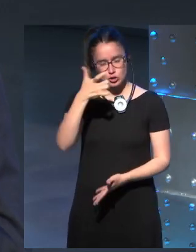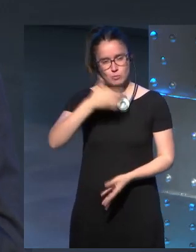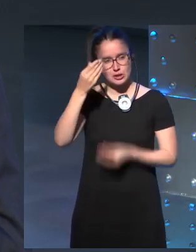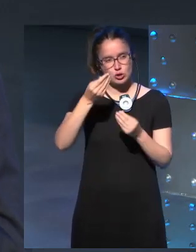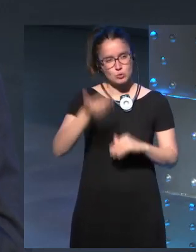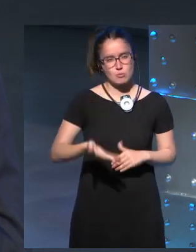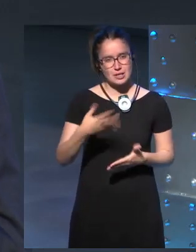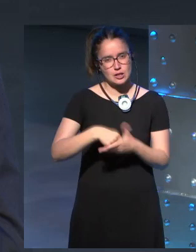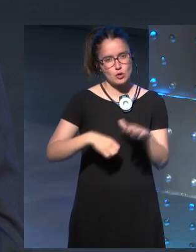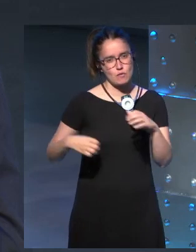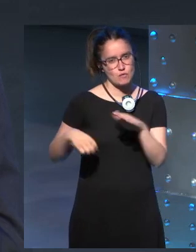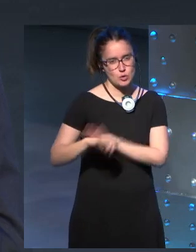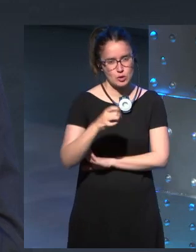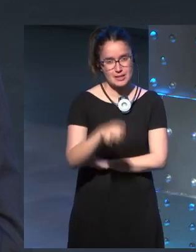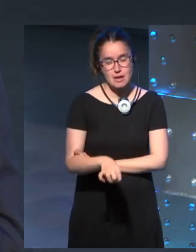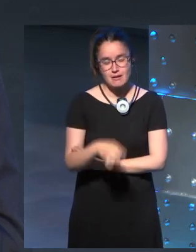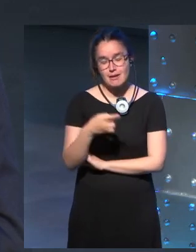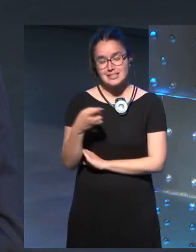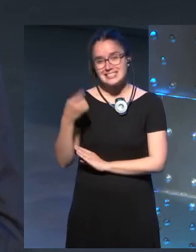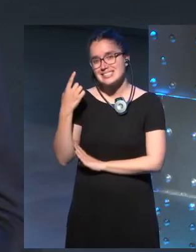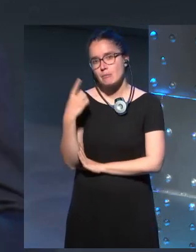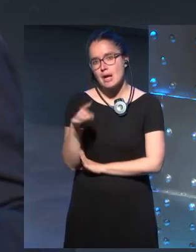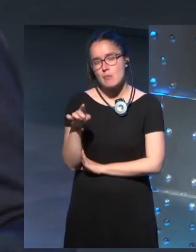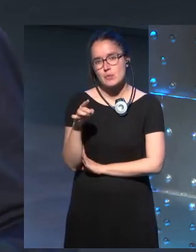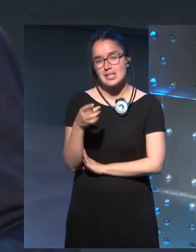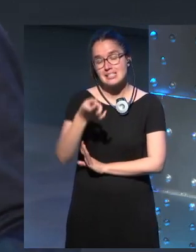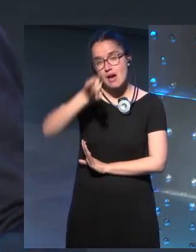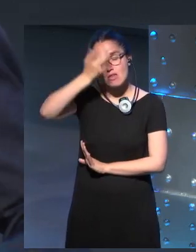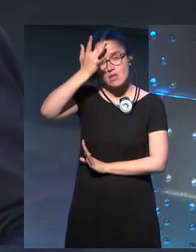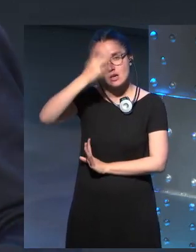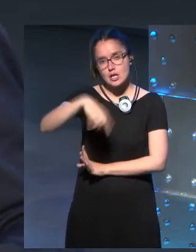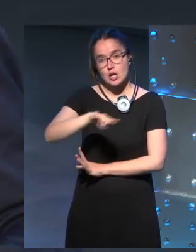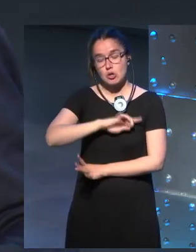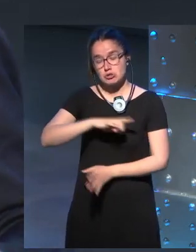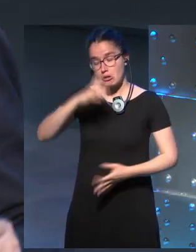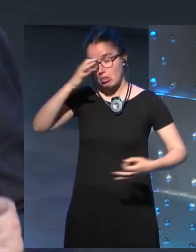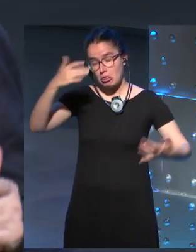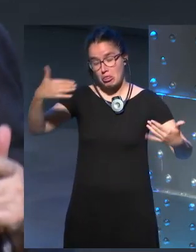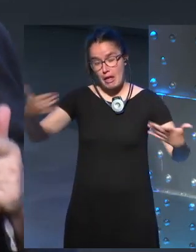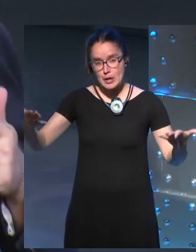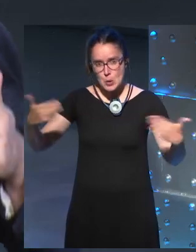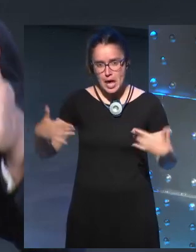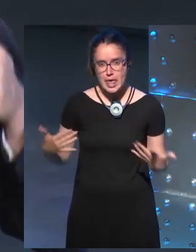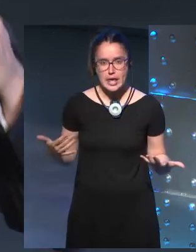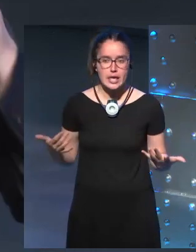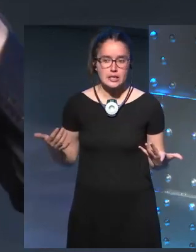to those teams. I think that's important in football too. I mean, that idea that we